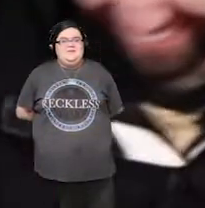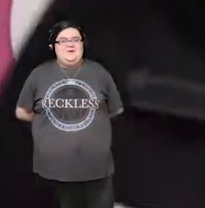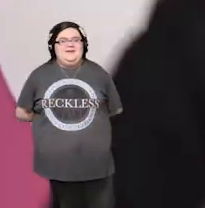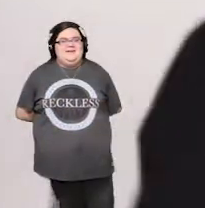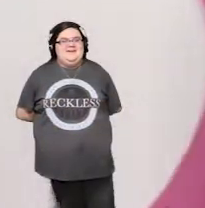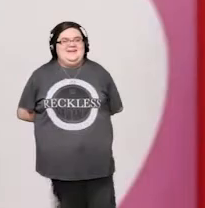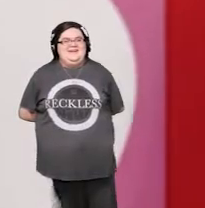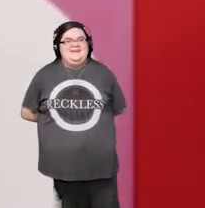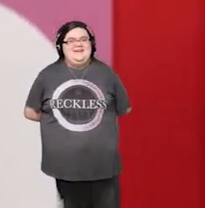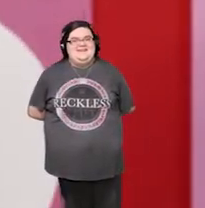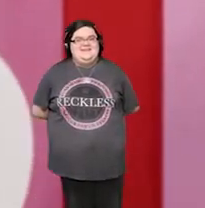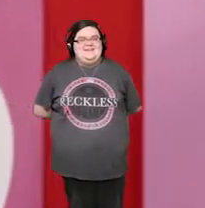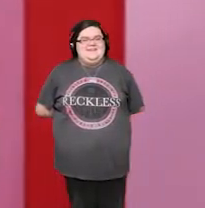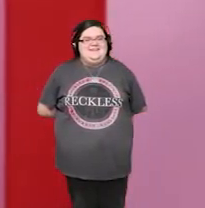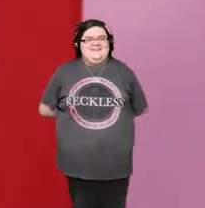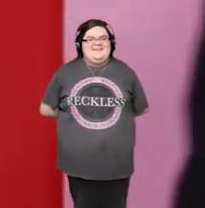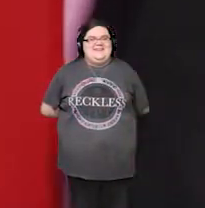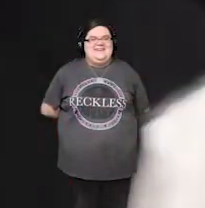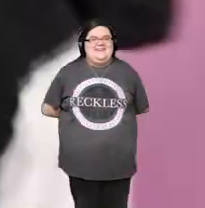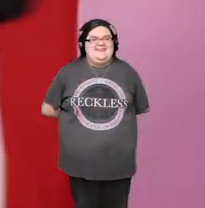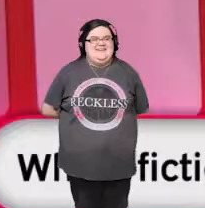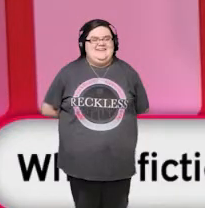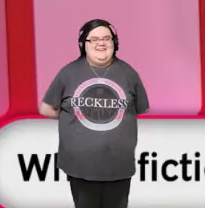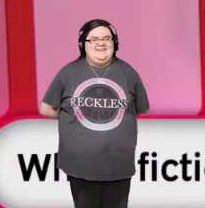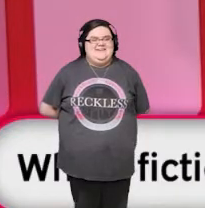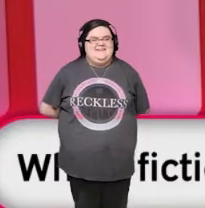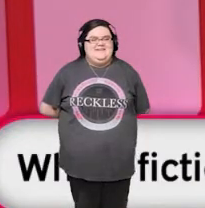Wow, John, you don't beat women, do you?